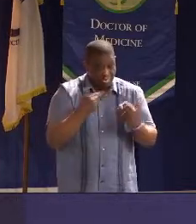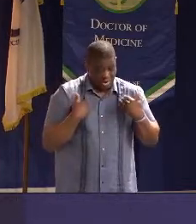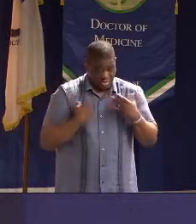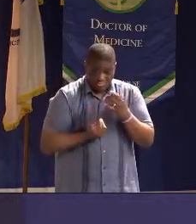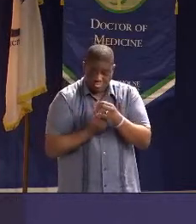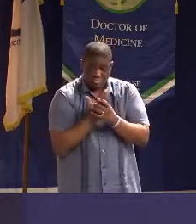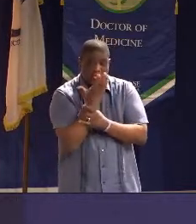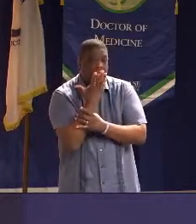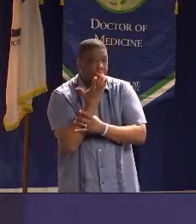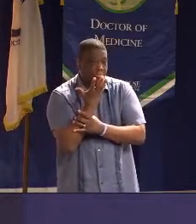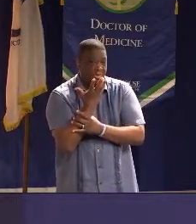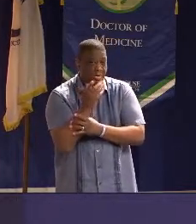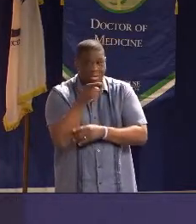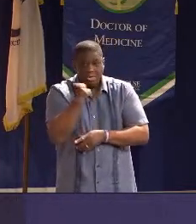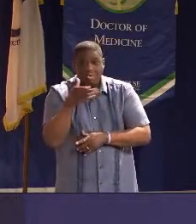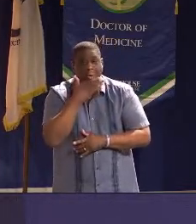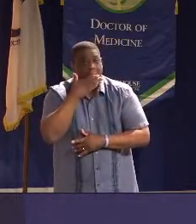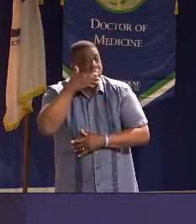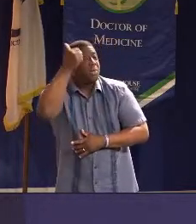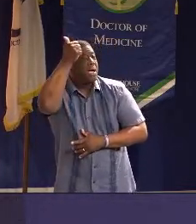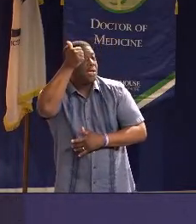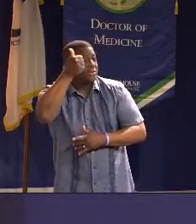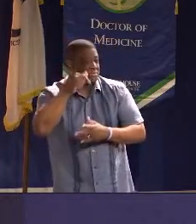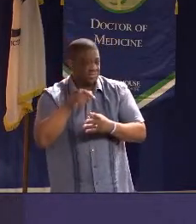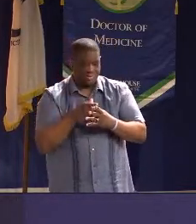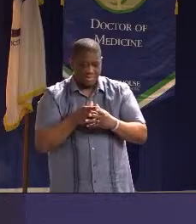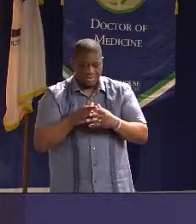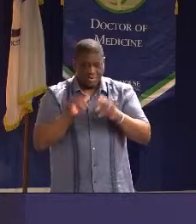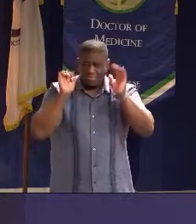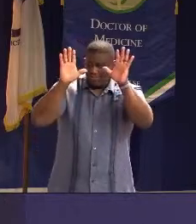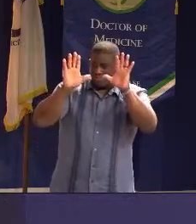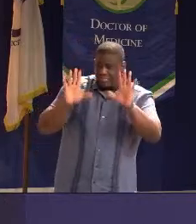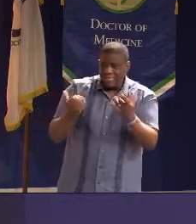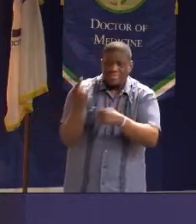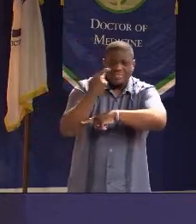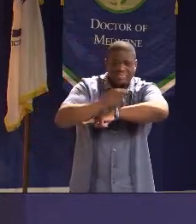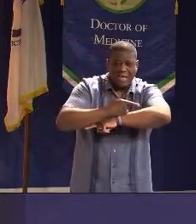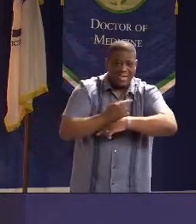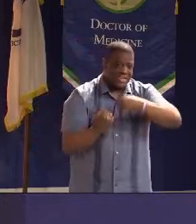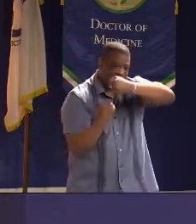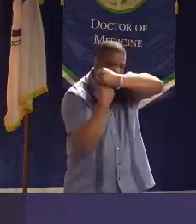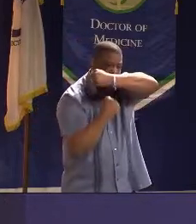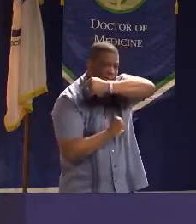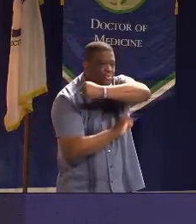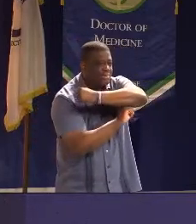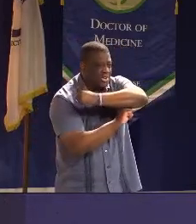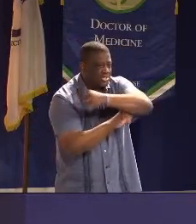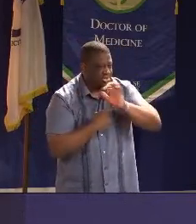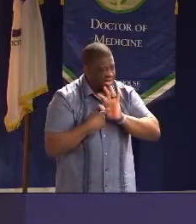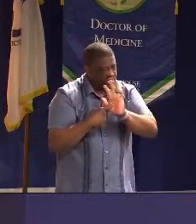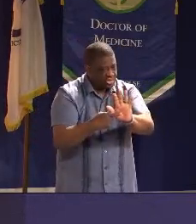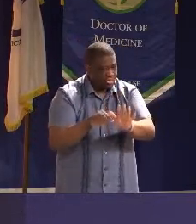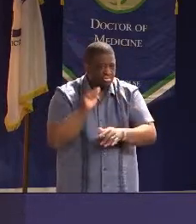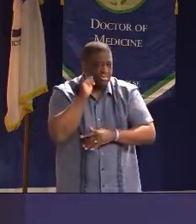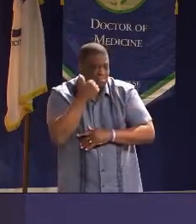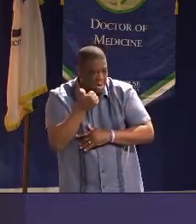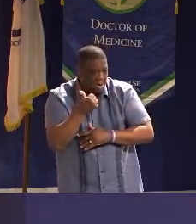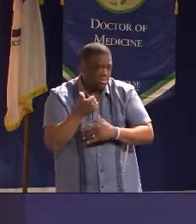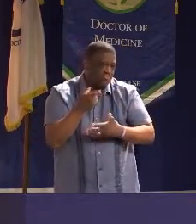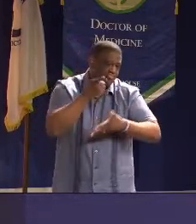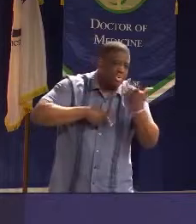things. Your best performance today is merely the foundation of your achievements tomorrow.